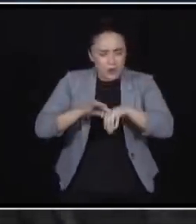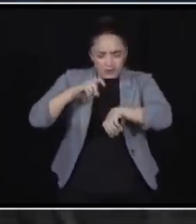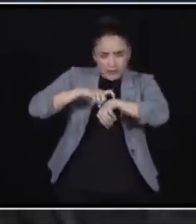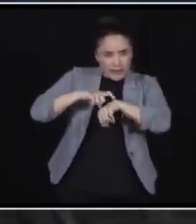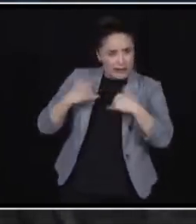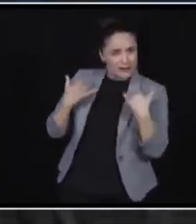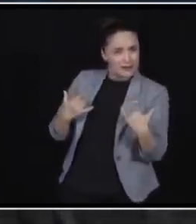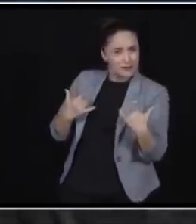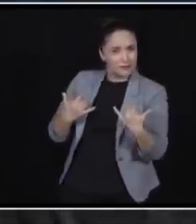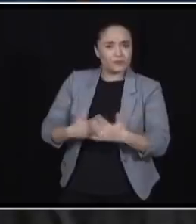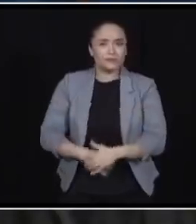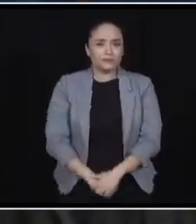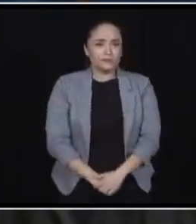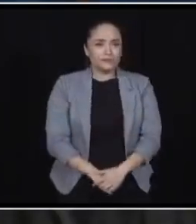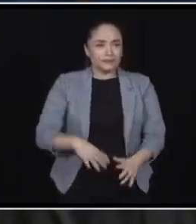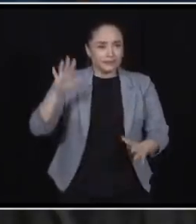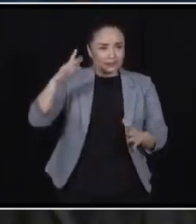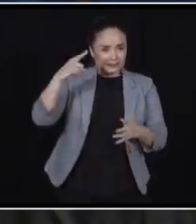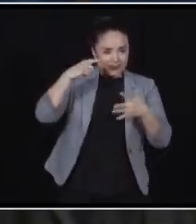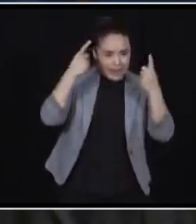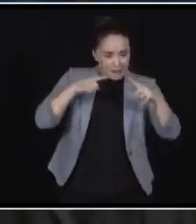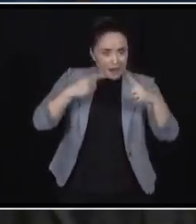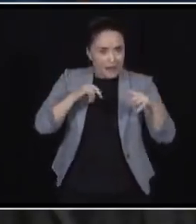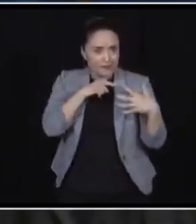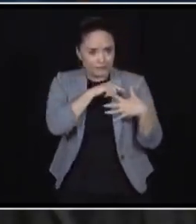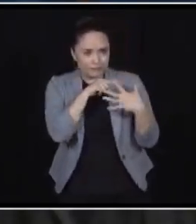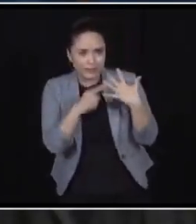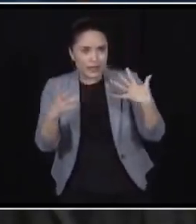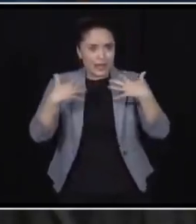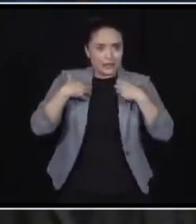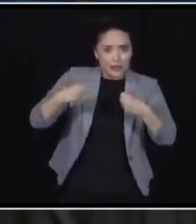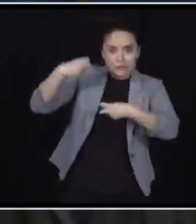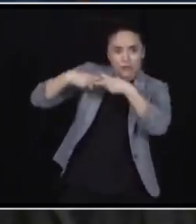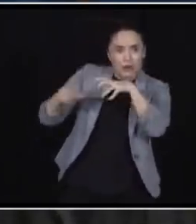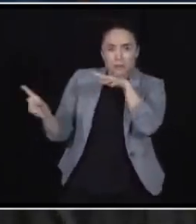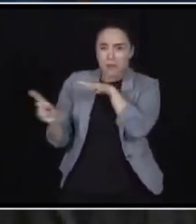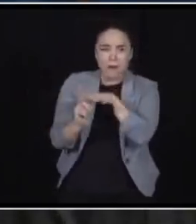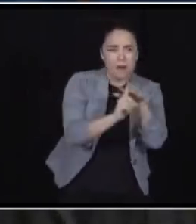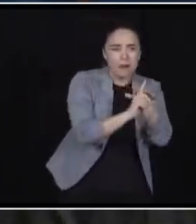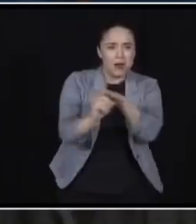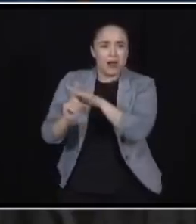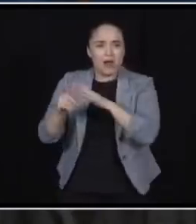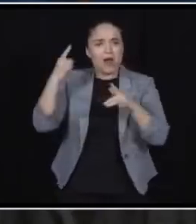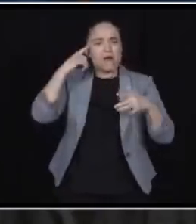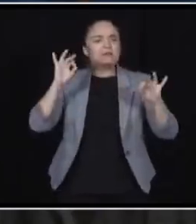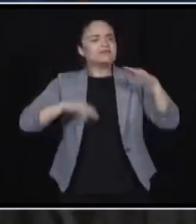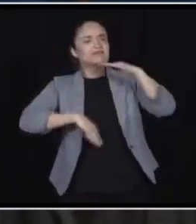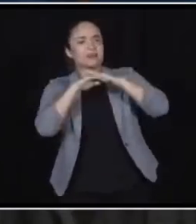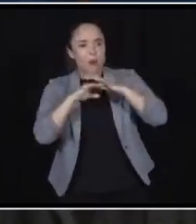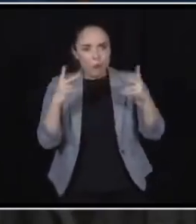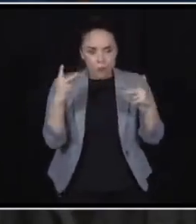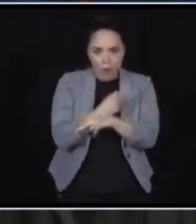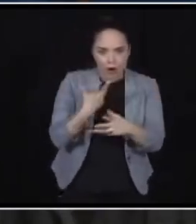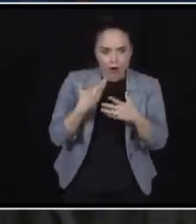the health indicators continue to surpass the worst case scenario. And as we've shown from the beginning,